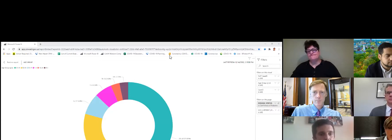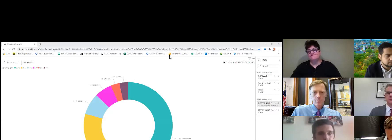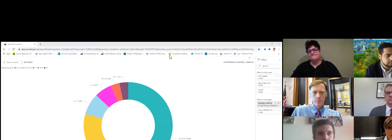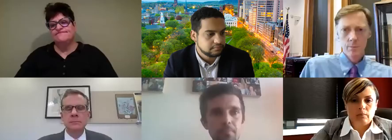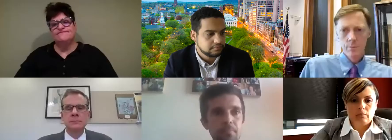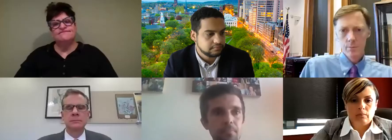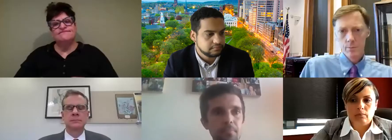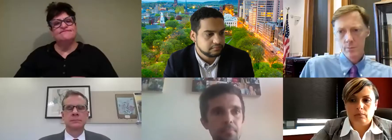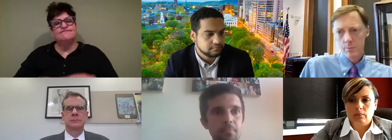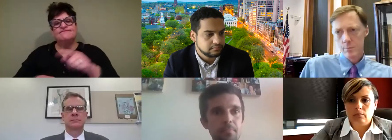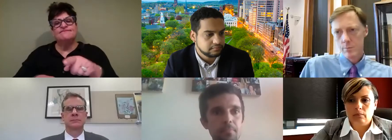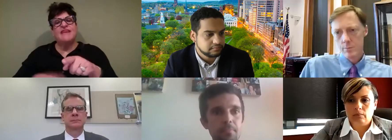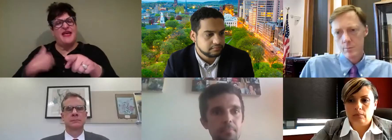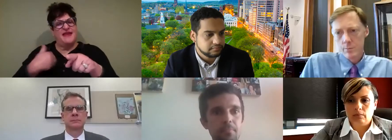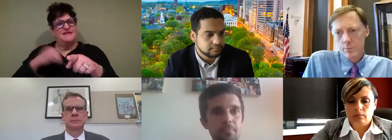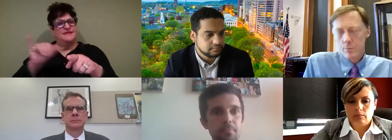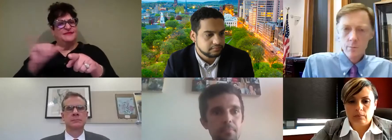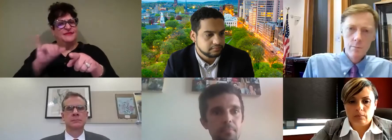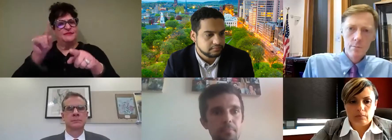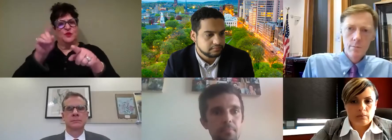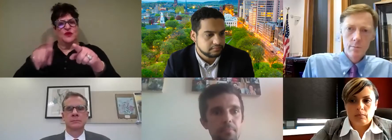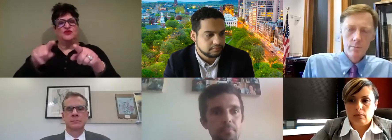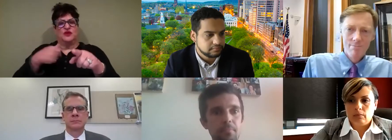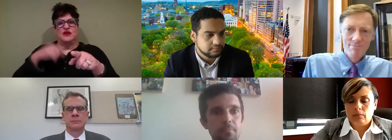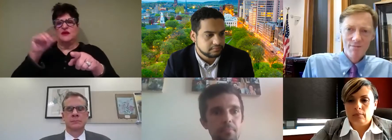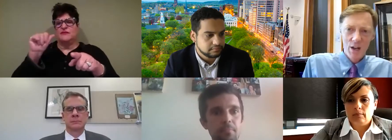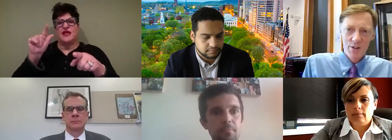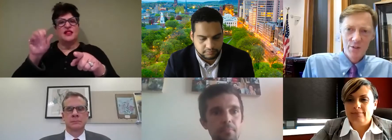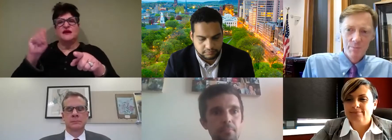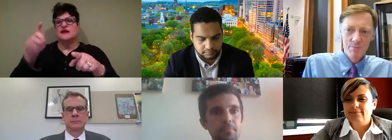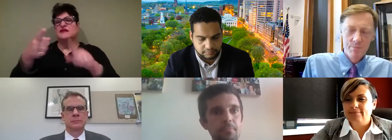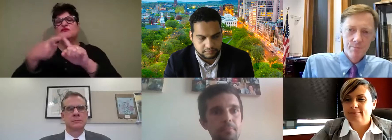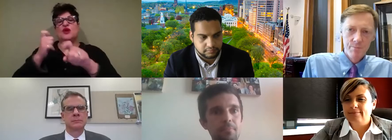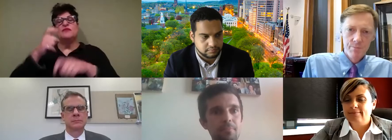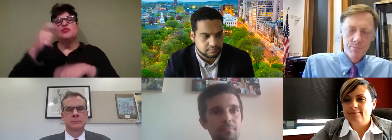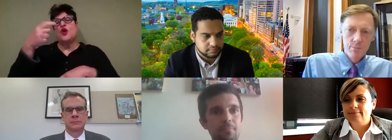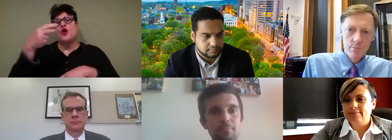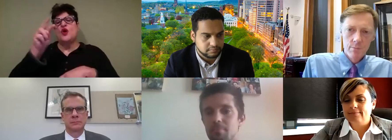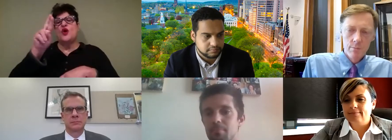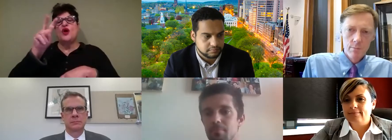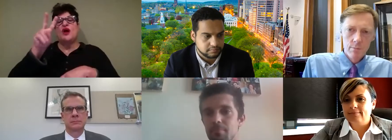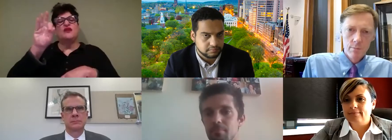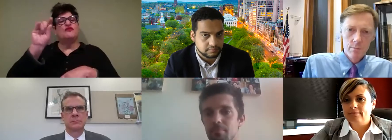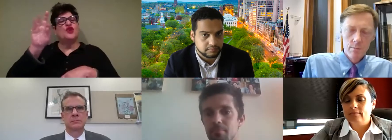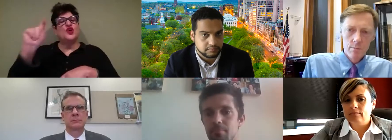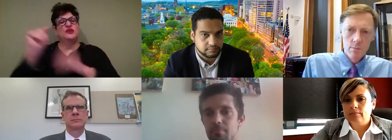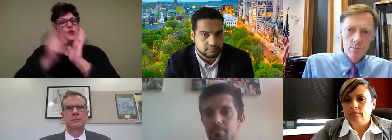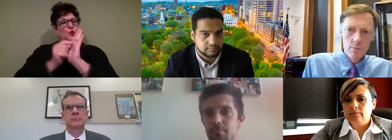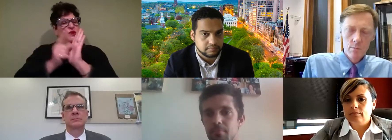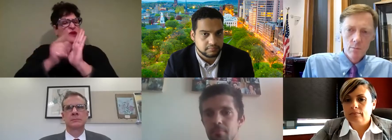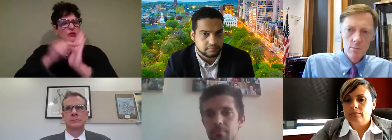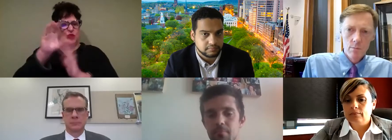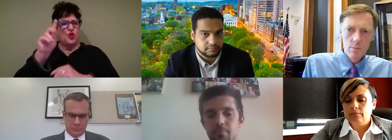I have kind of a similar question. This is Alex Putterman from the Hartford Current. It looks according to the state numbers that the